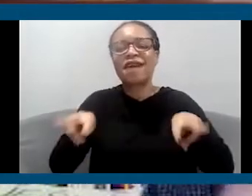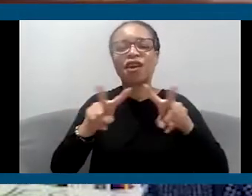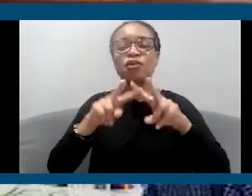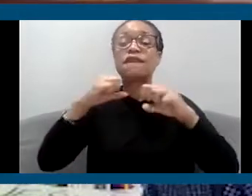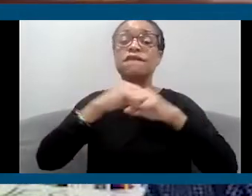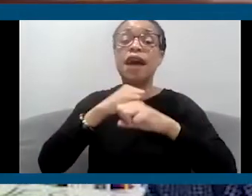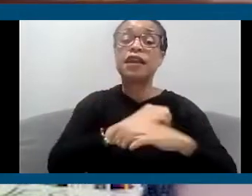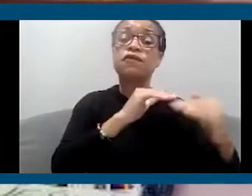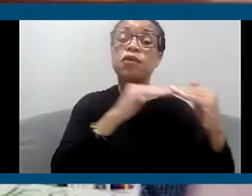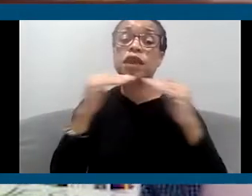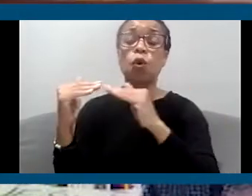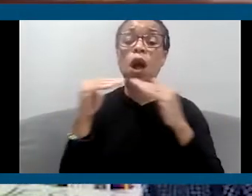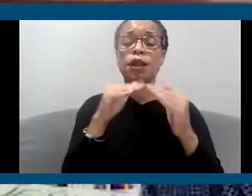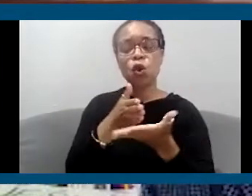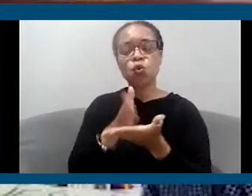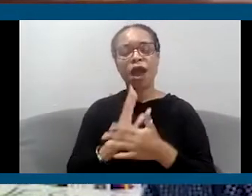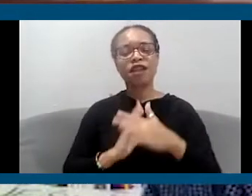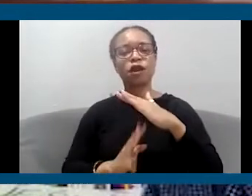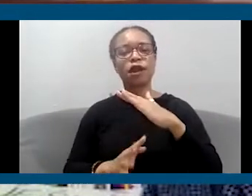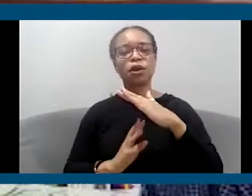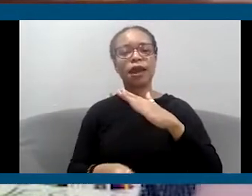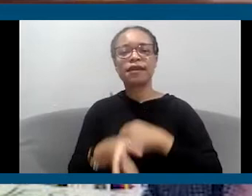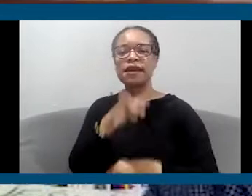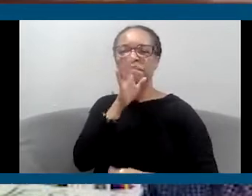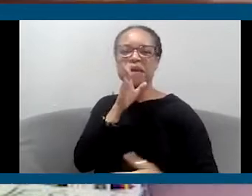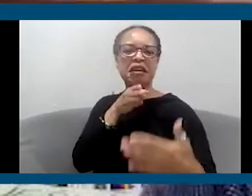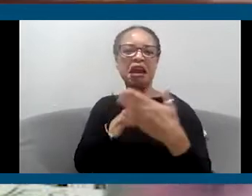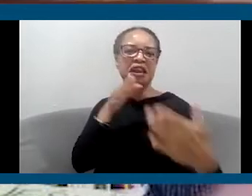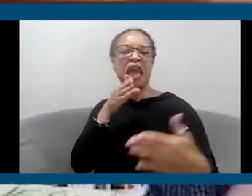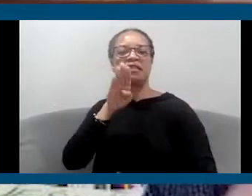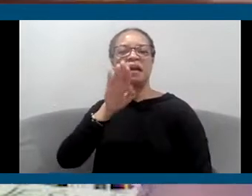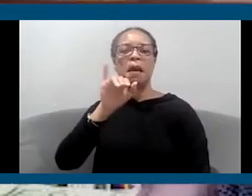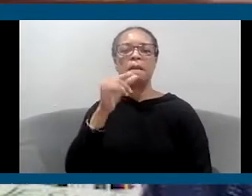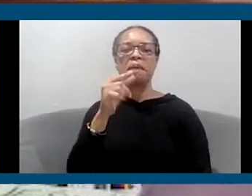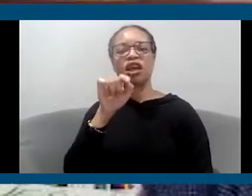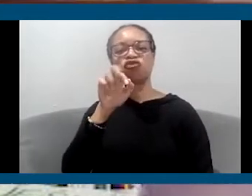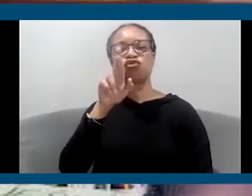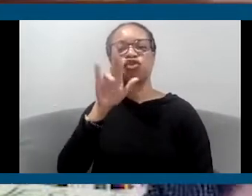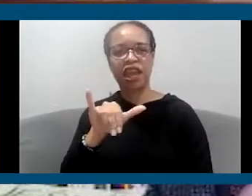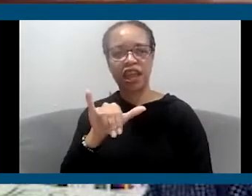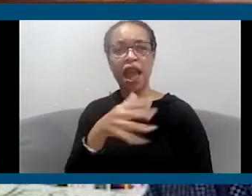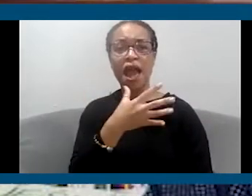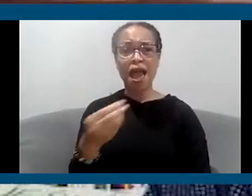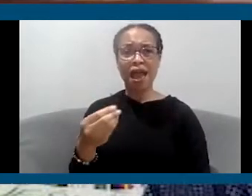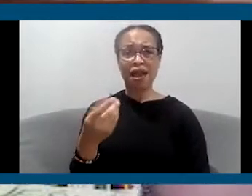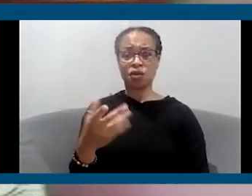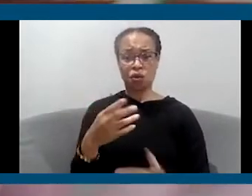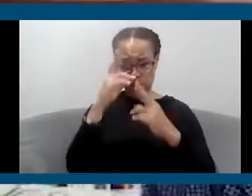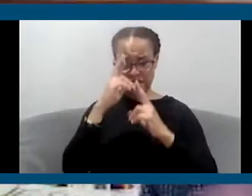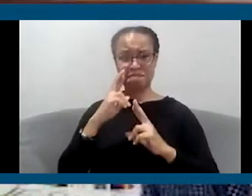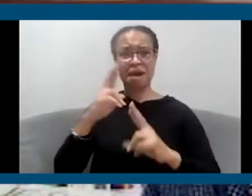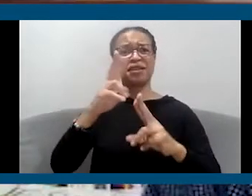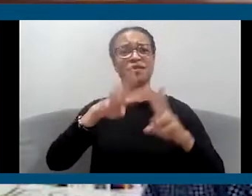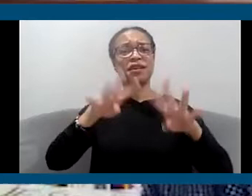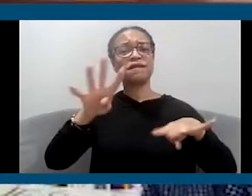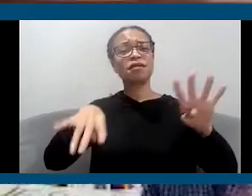the rights for immigrants, speaking against bigotry, respecting the diversity that we represent as a country,